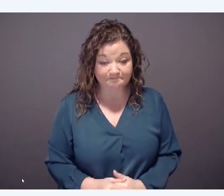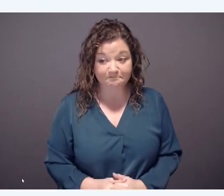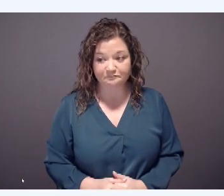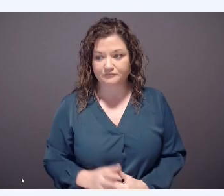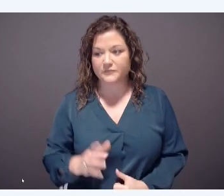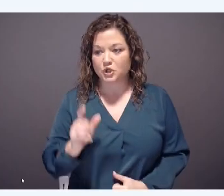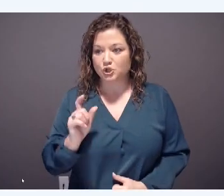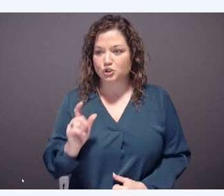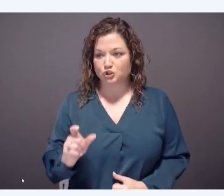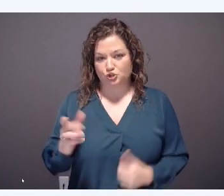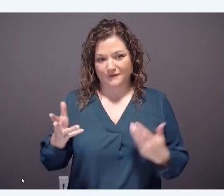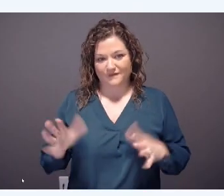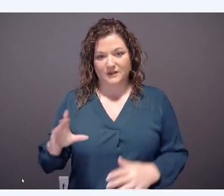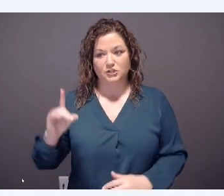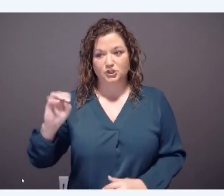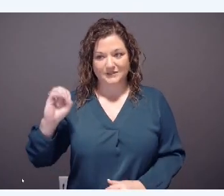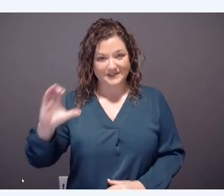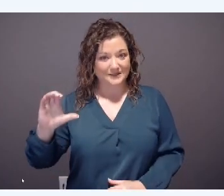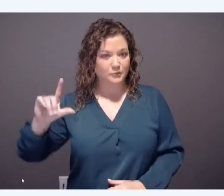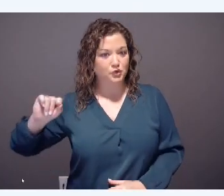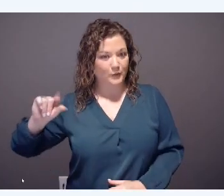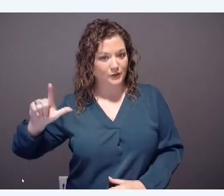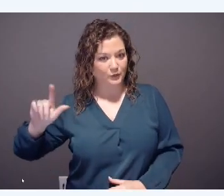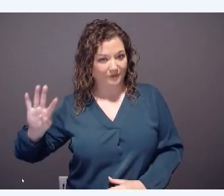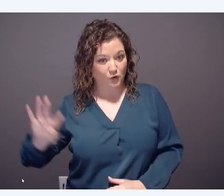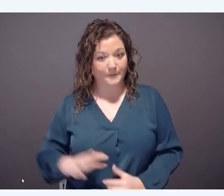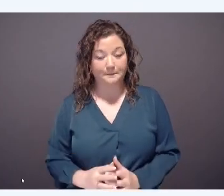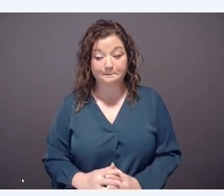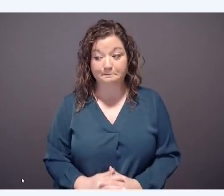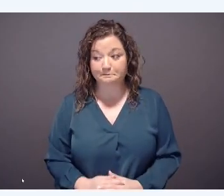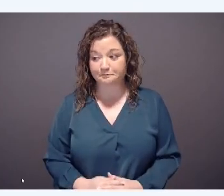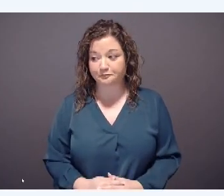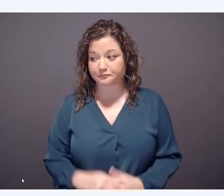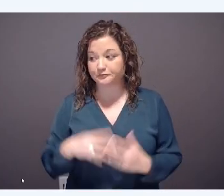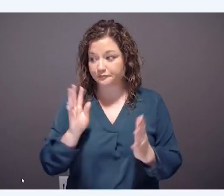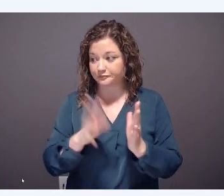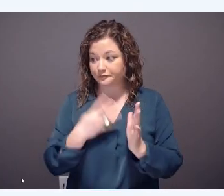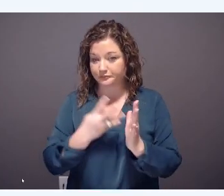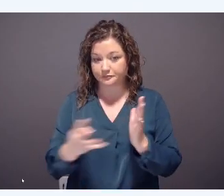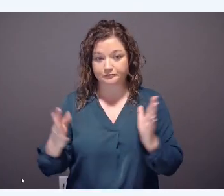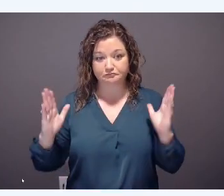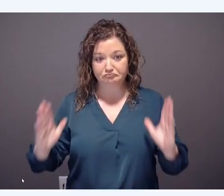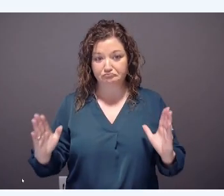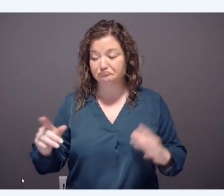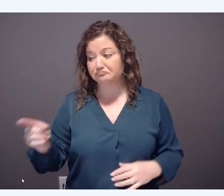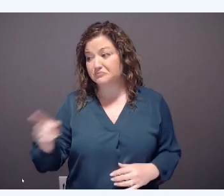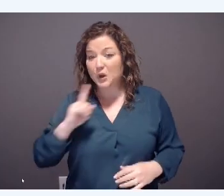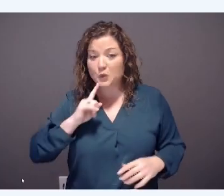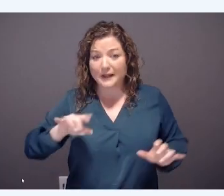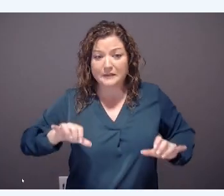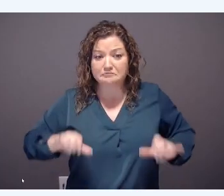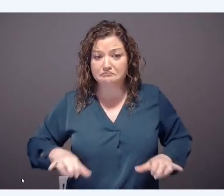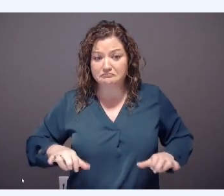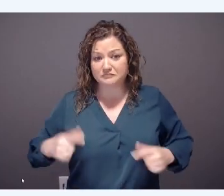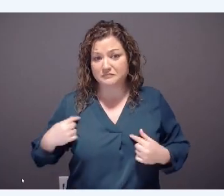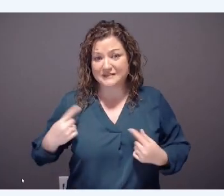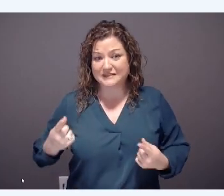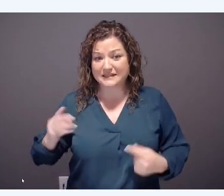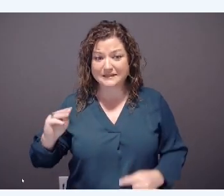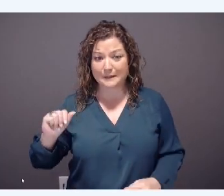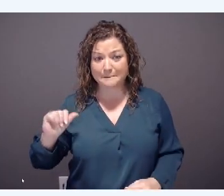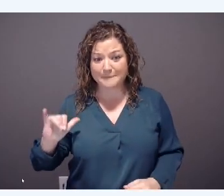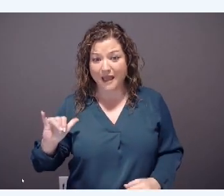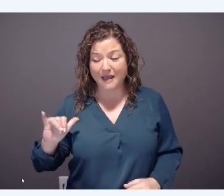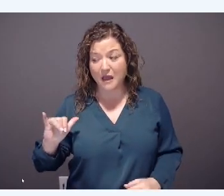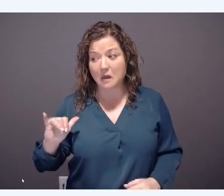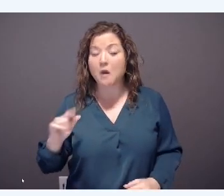of 2024. So here's the schedule. There really is not much change from the May update. I'd say the biggest one and